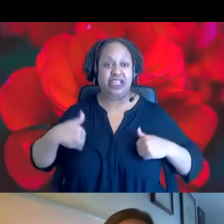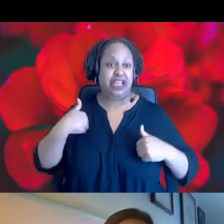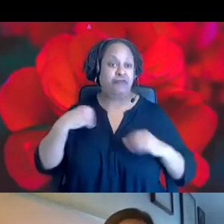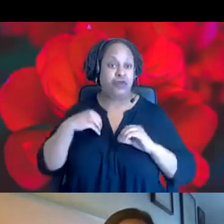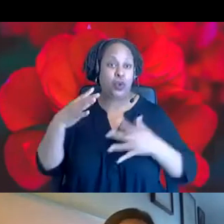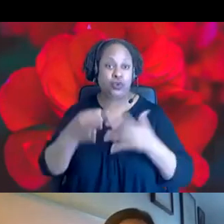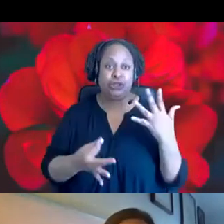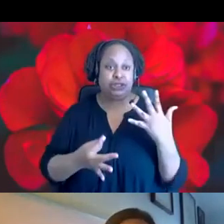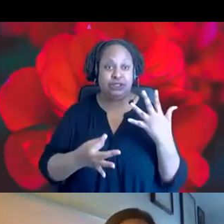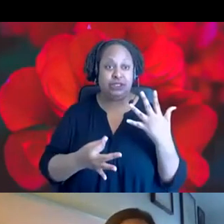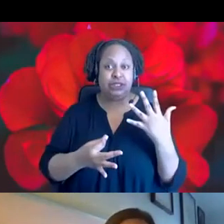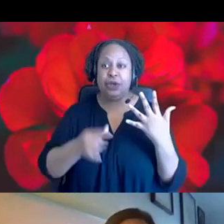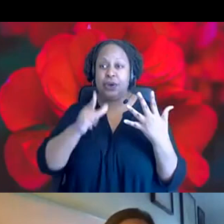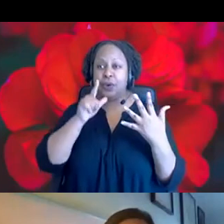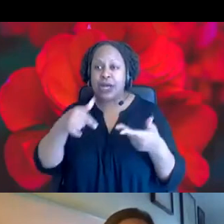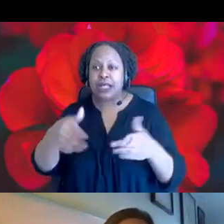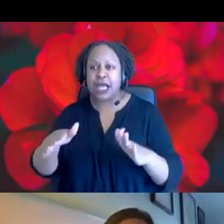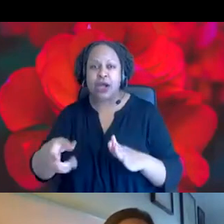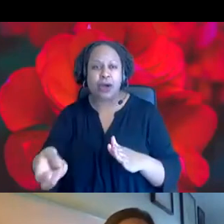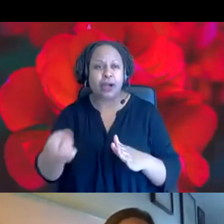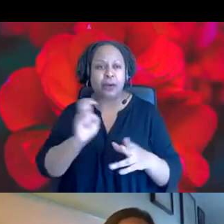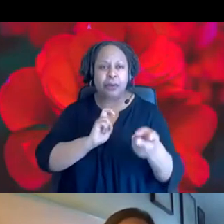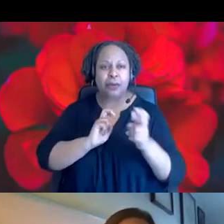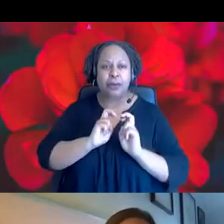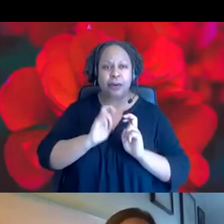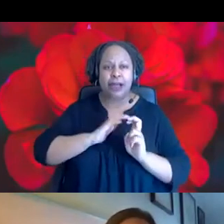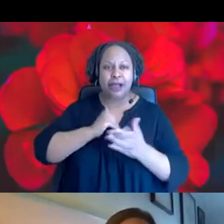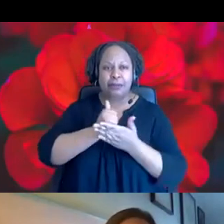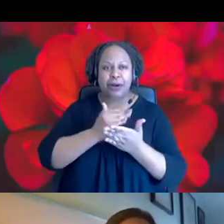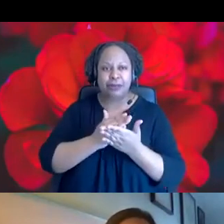of who I can let into my apartment